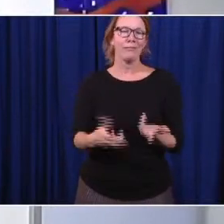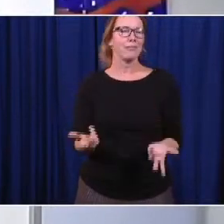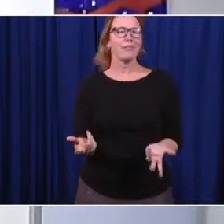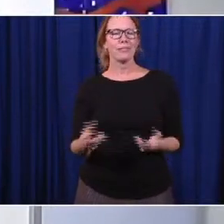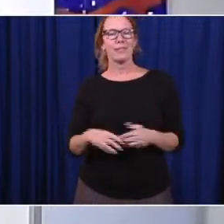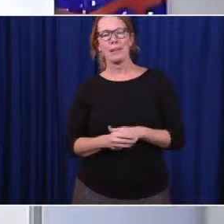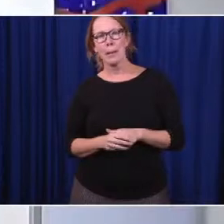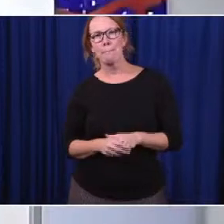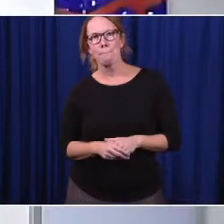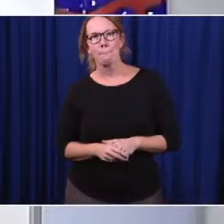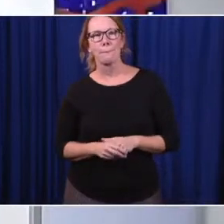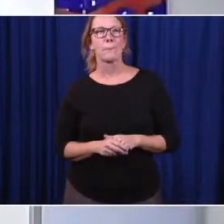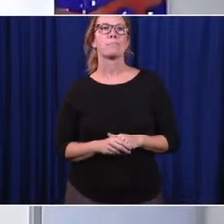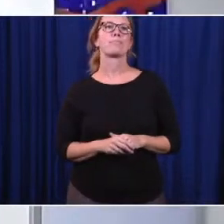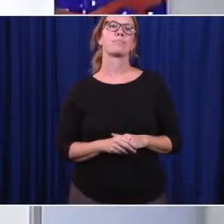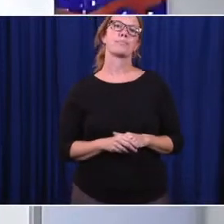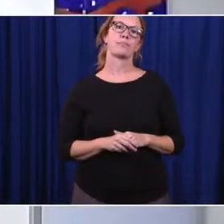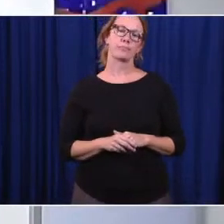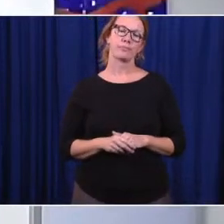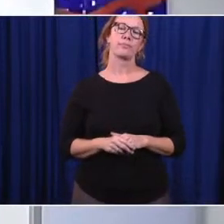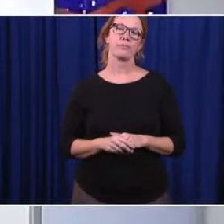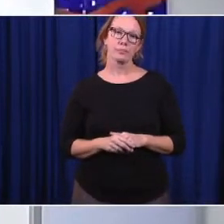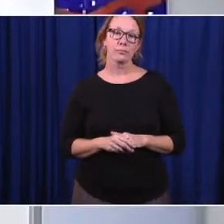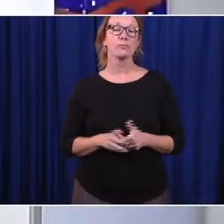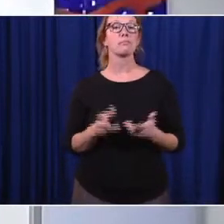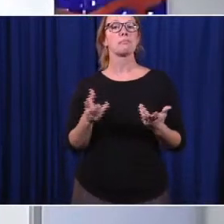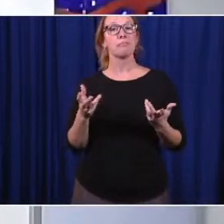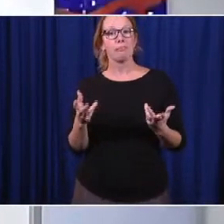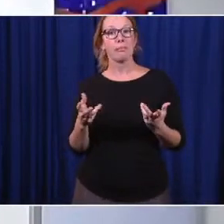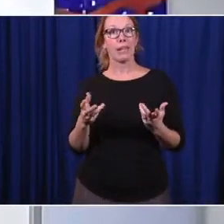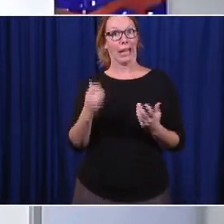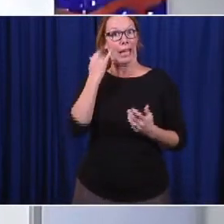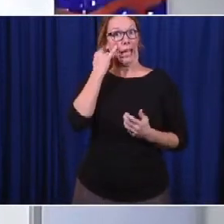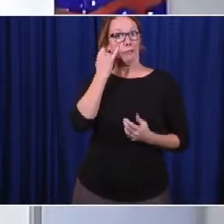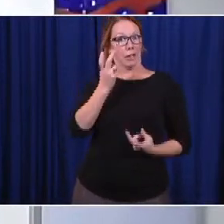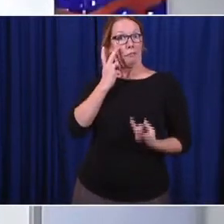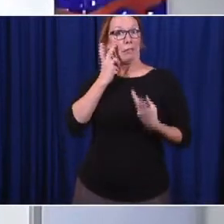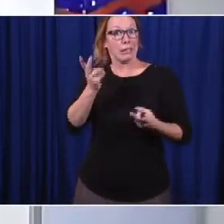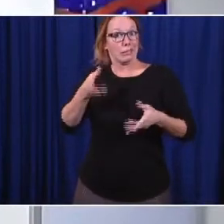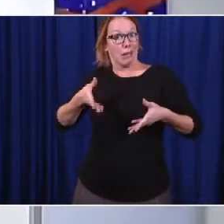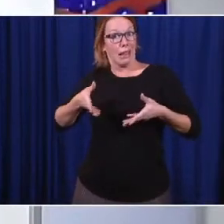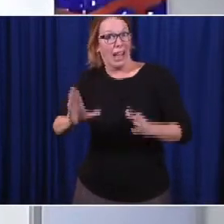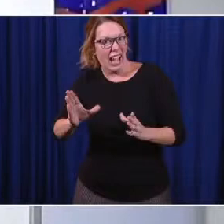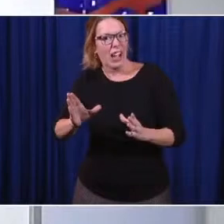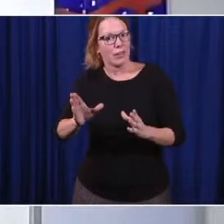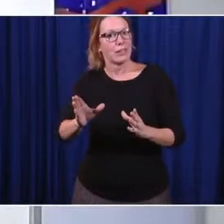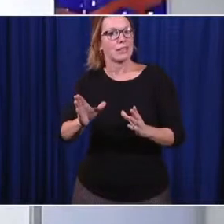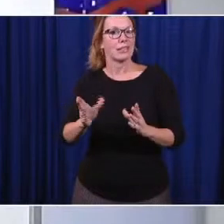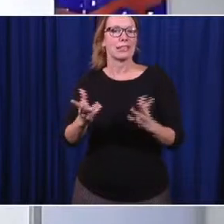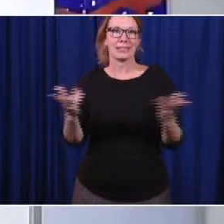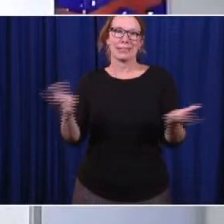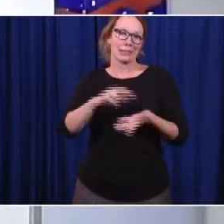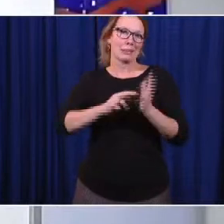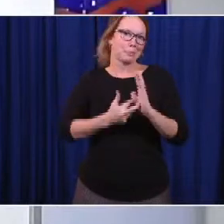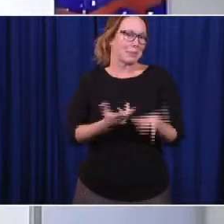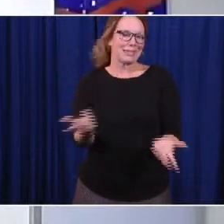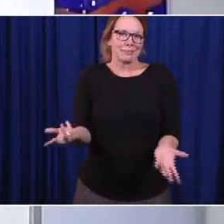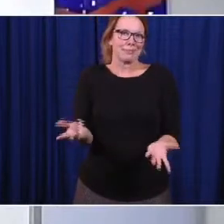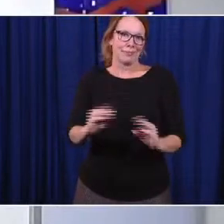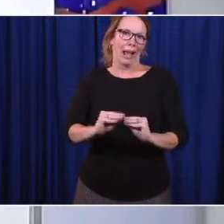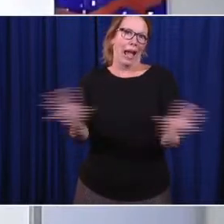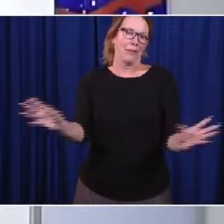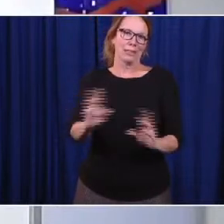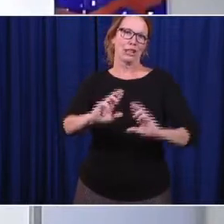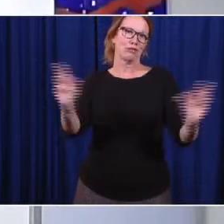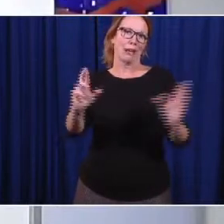difficult. And, when there is visitation, that means the odds aren't in your favor. When you're able to